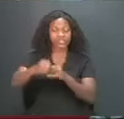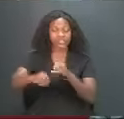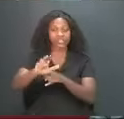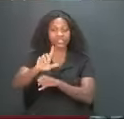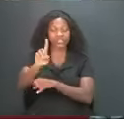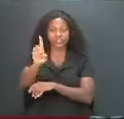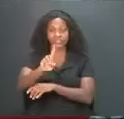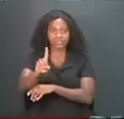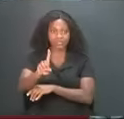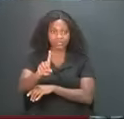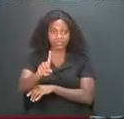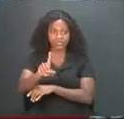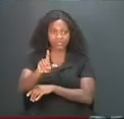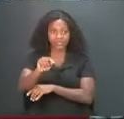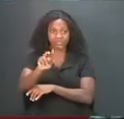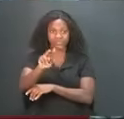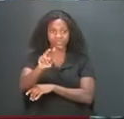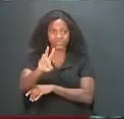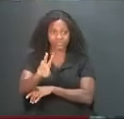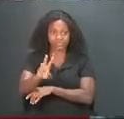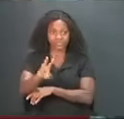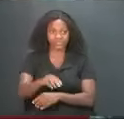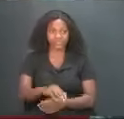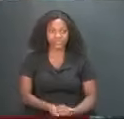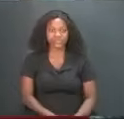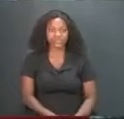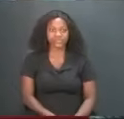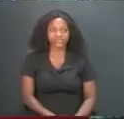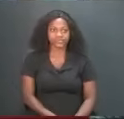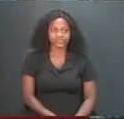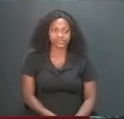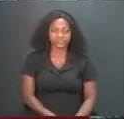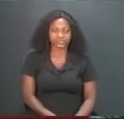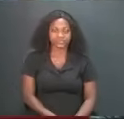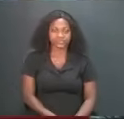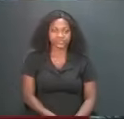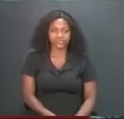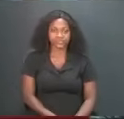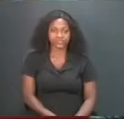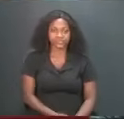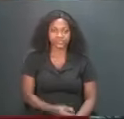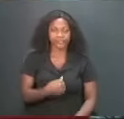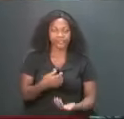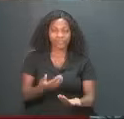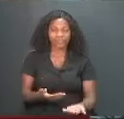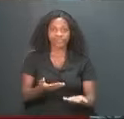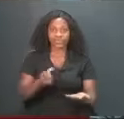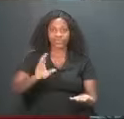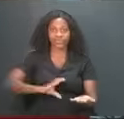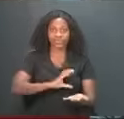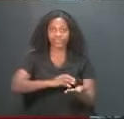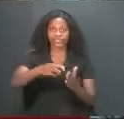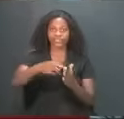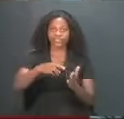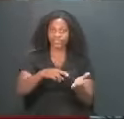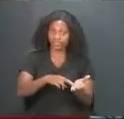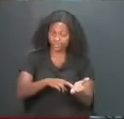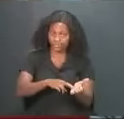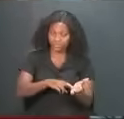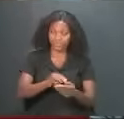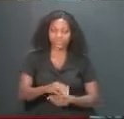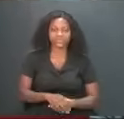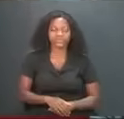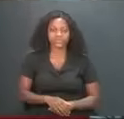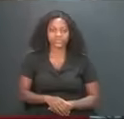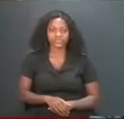31st December 2026. Mr. Speaker, I submit your committee's report. In doing so, I